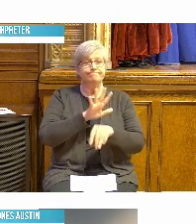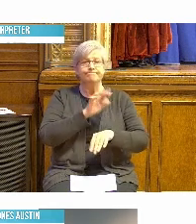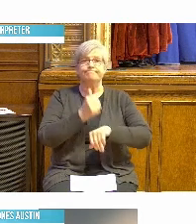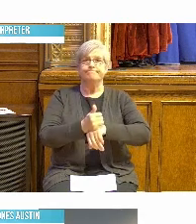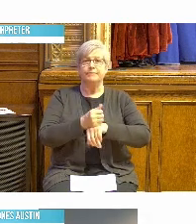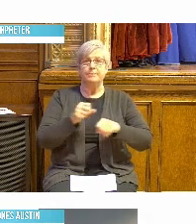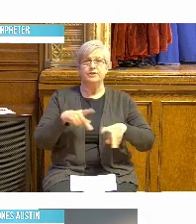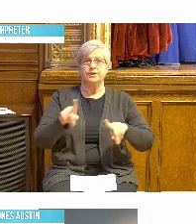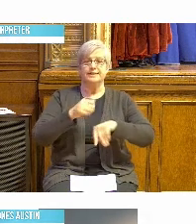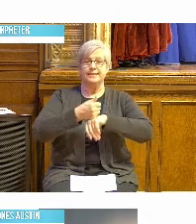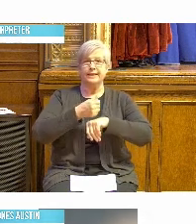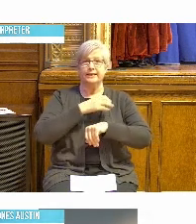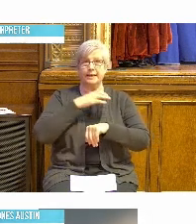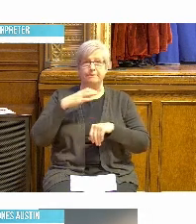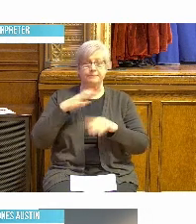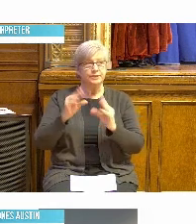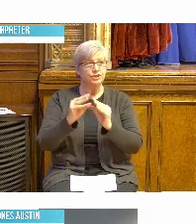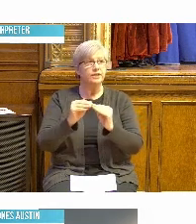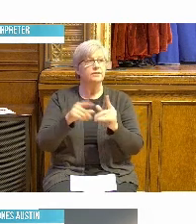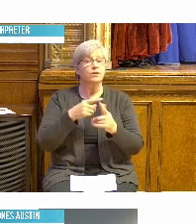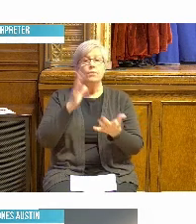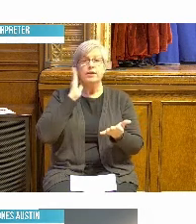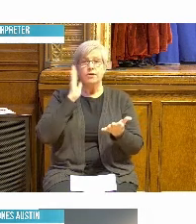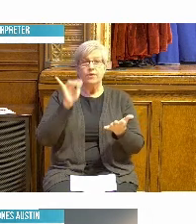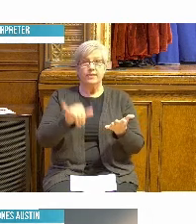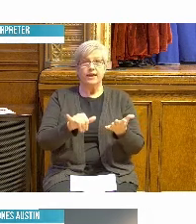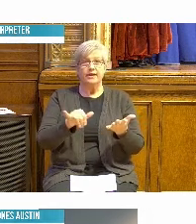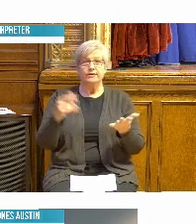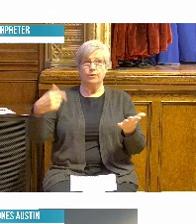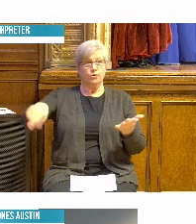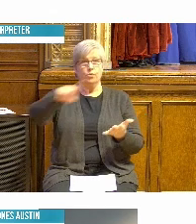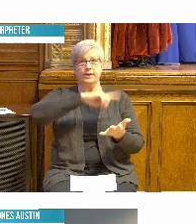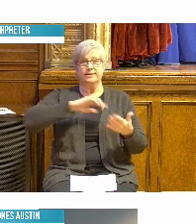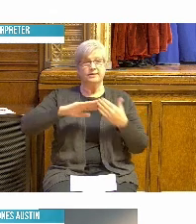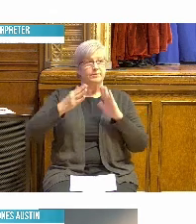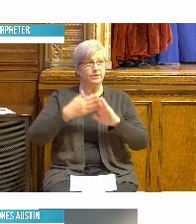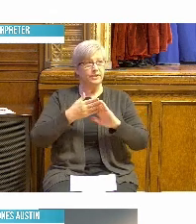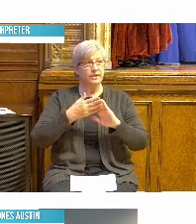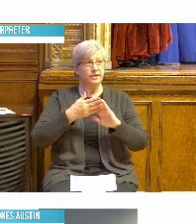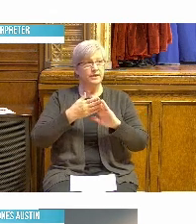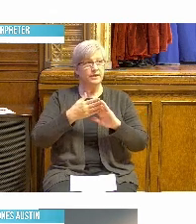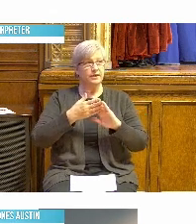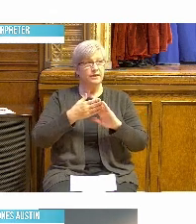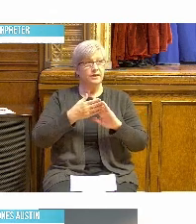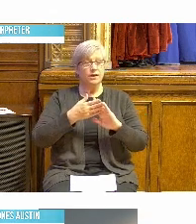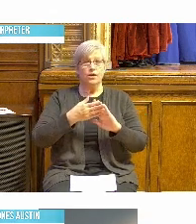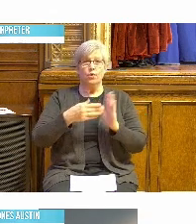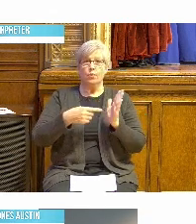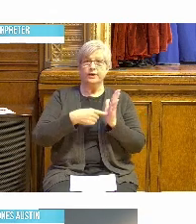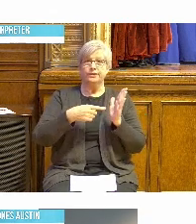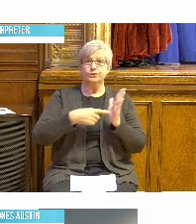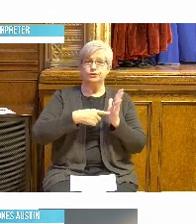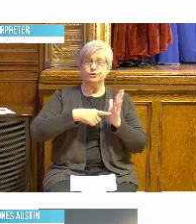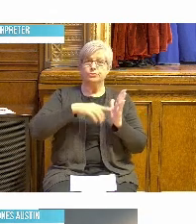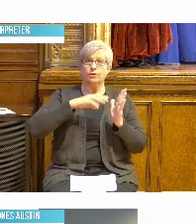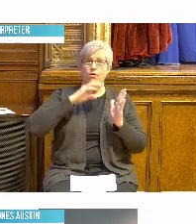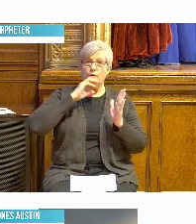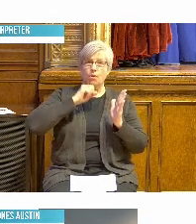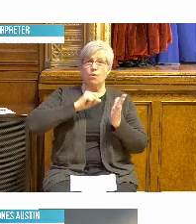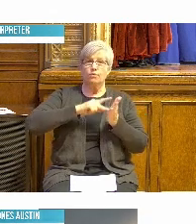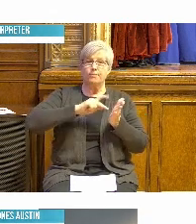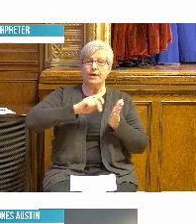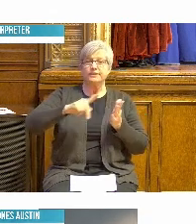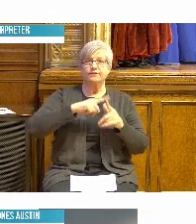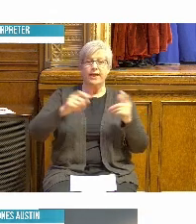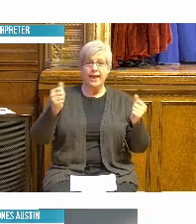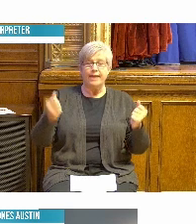to create this commission. We know that we as a community are due and owe reparations for the things that